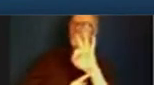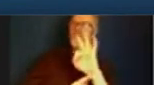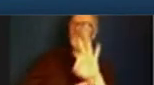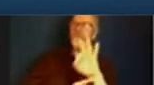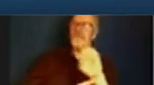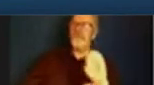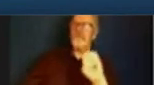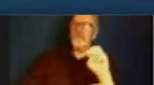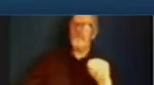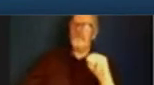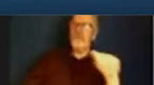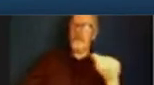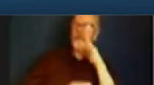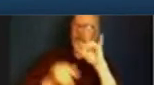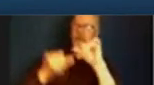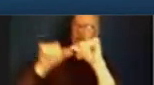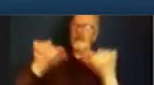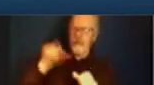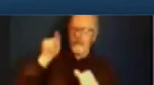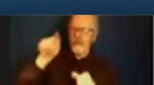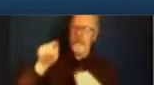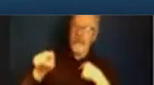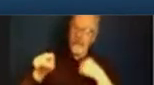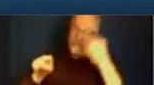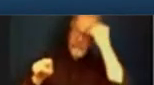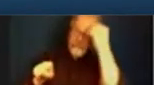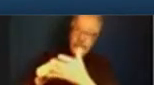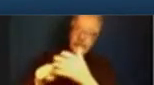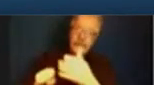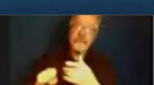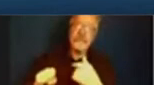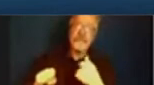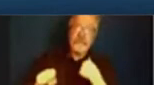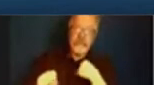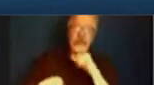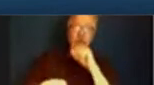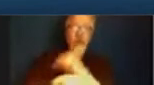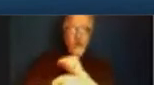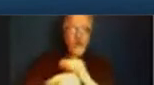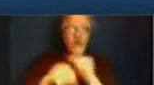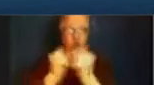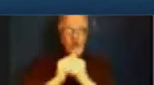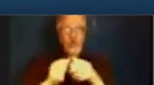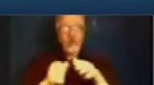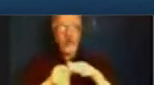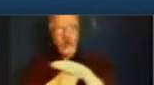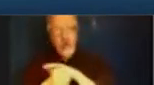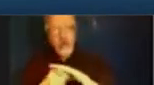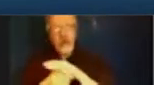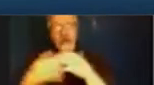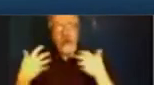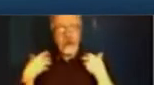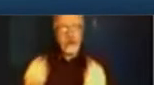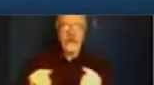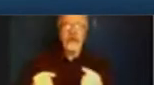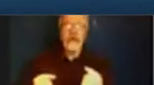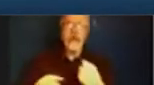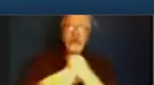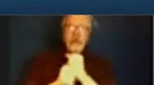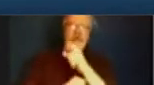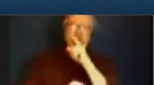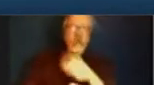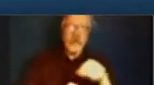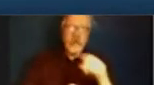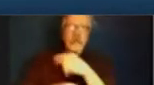want to note is we're regularly working with local public health to monitor access to testing. And the governor alluded to